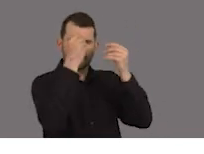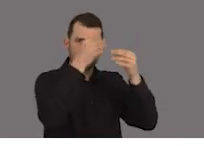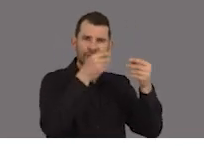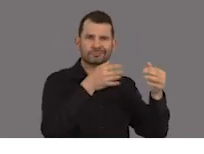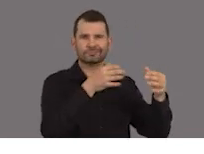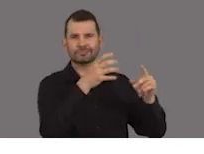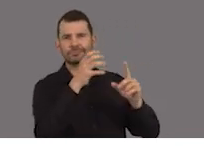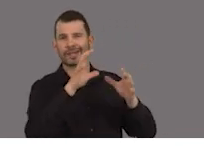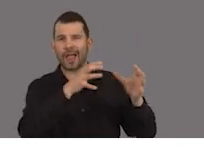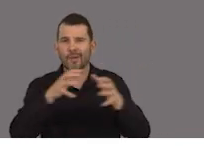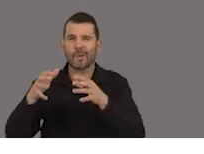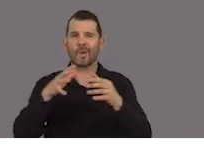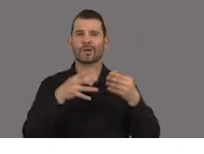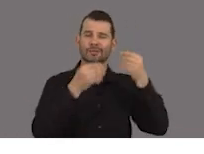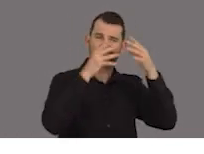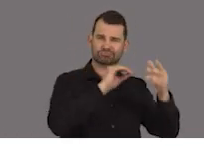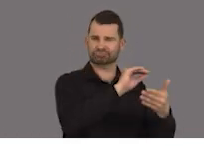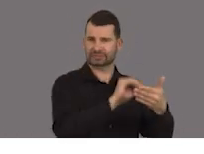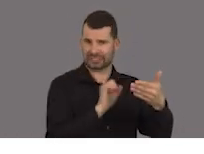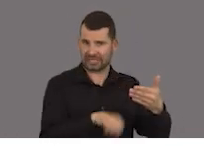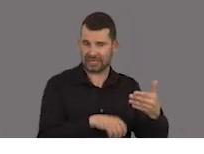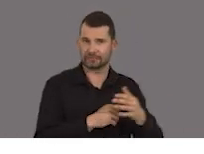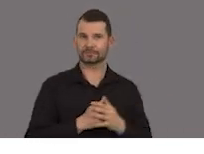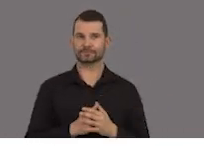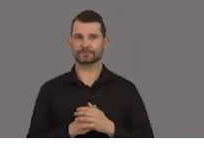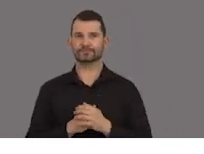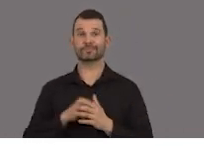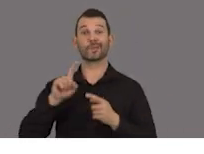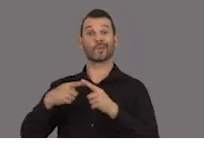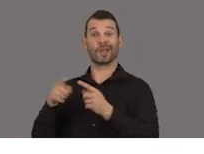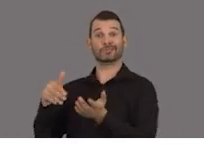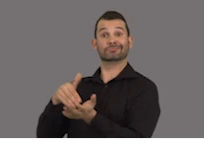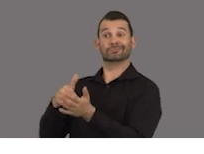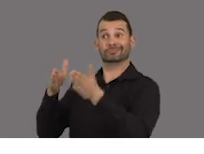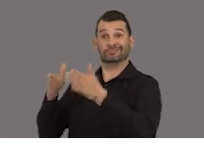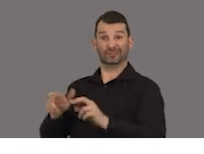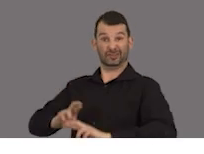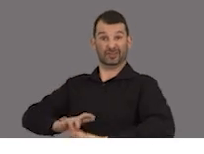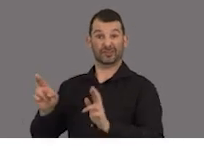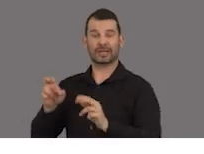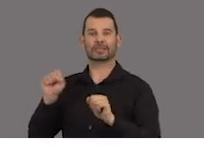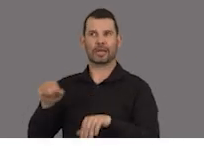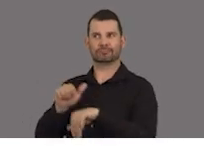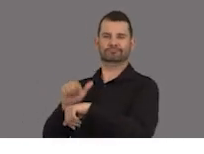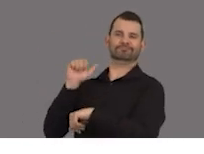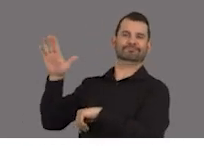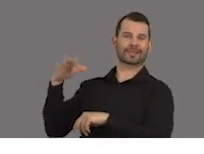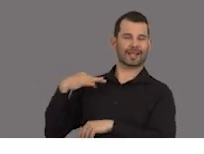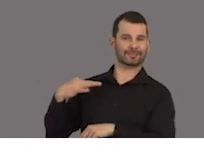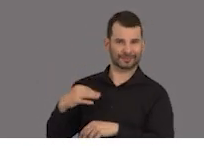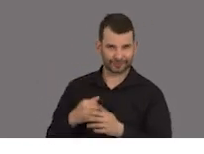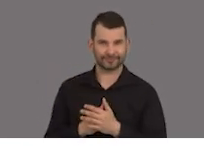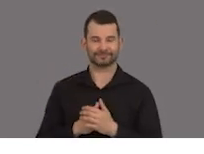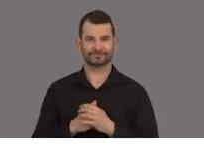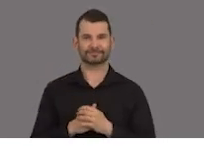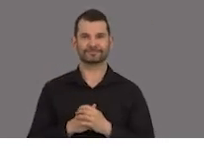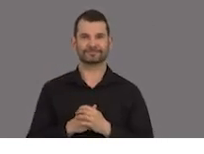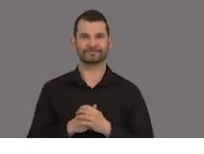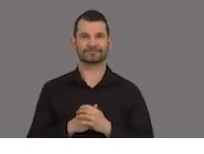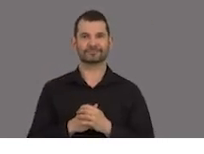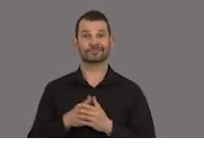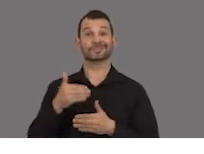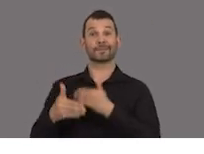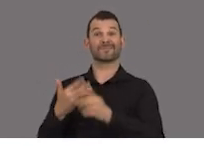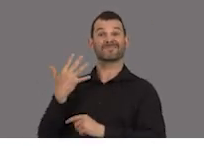or information. When the medical practitioner is ready, they can submit the application. Step